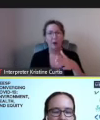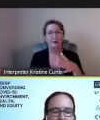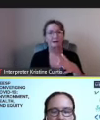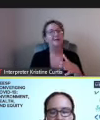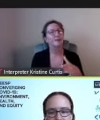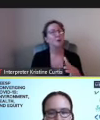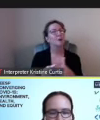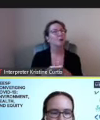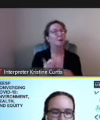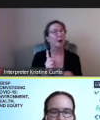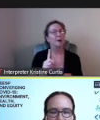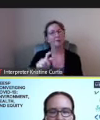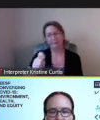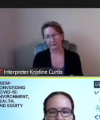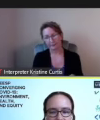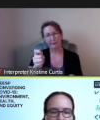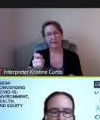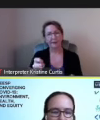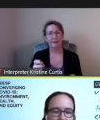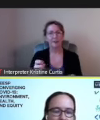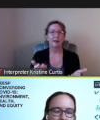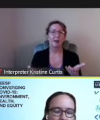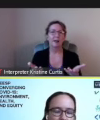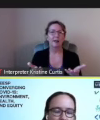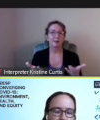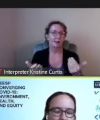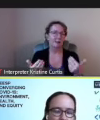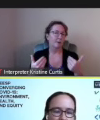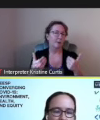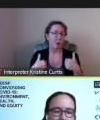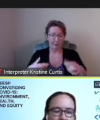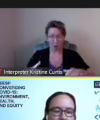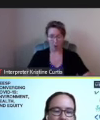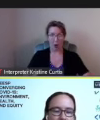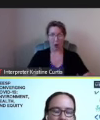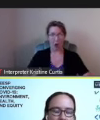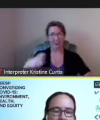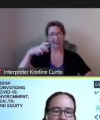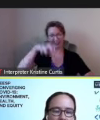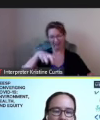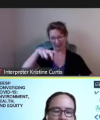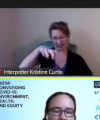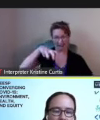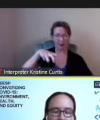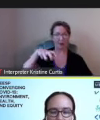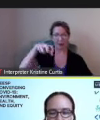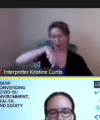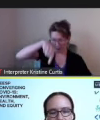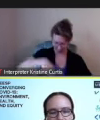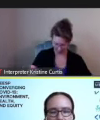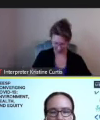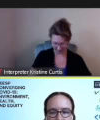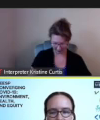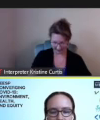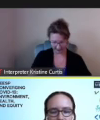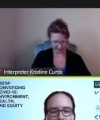toilet. You may have a squat toilet and not a seated toilet. And then it goes down a pipe and into your piping system